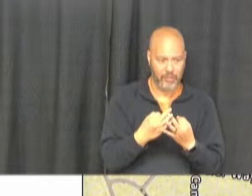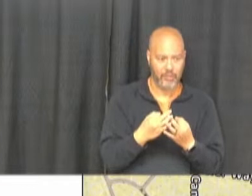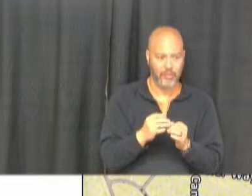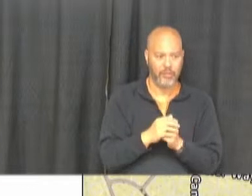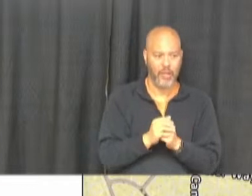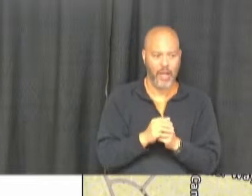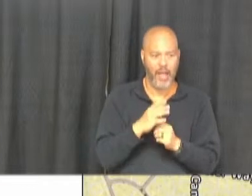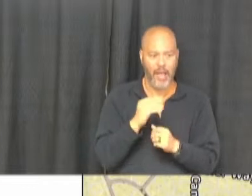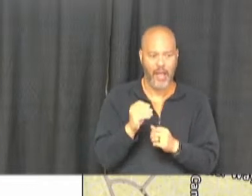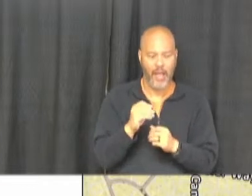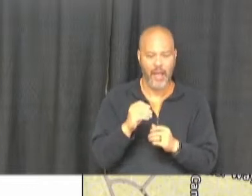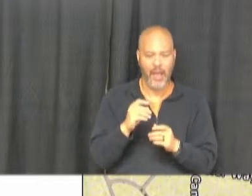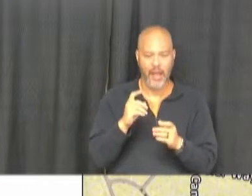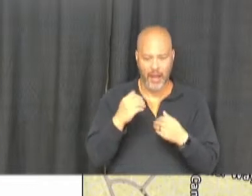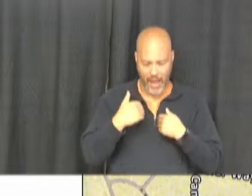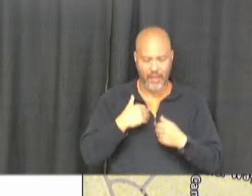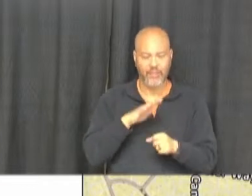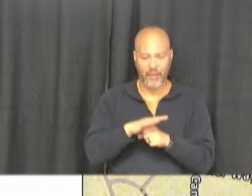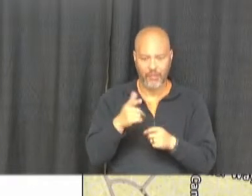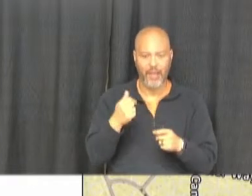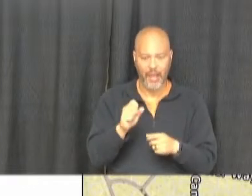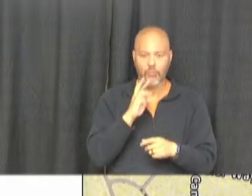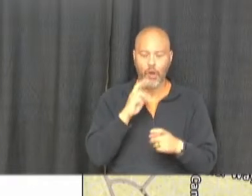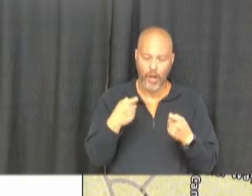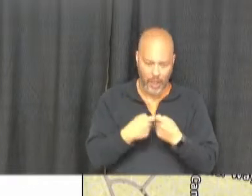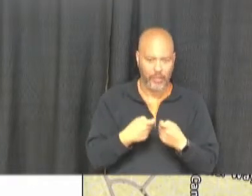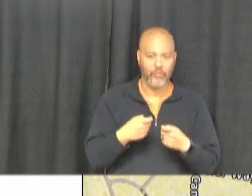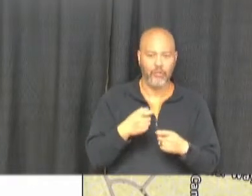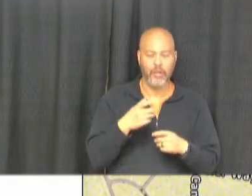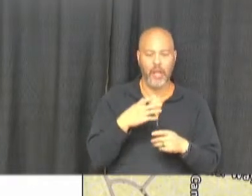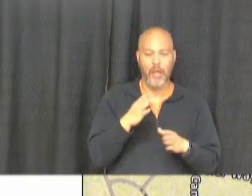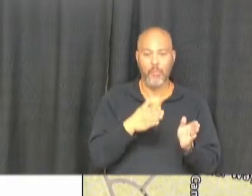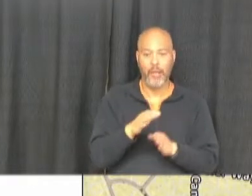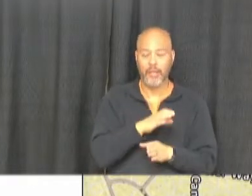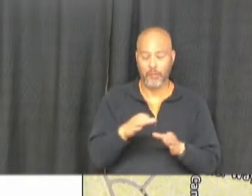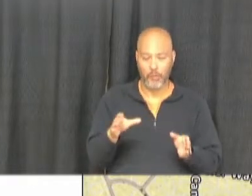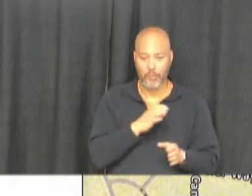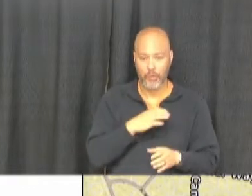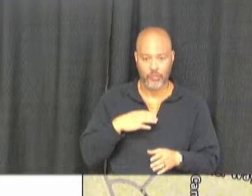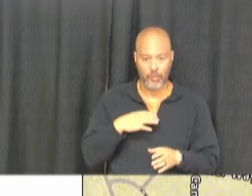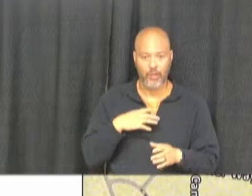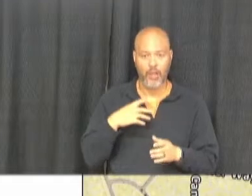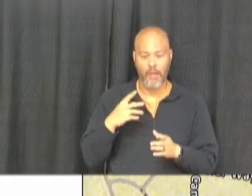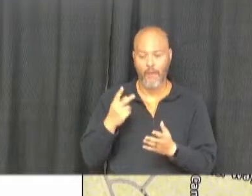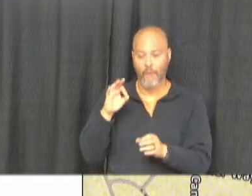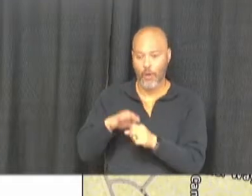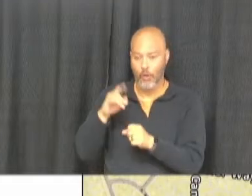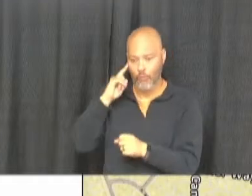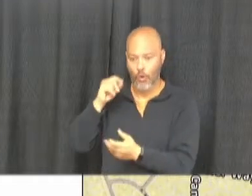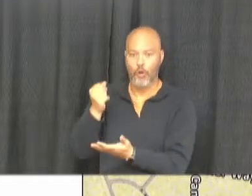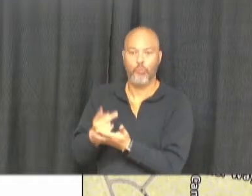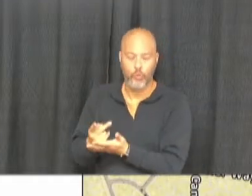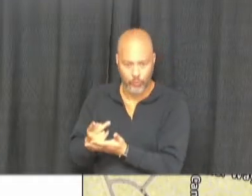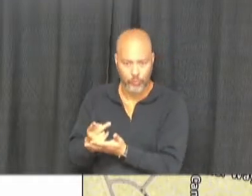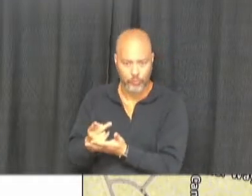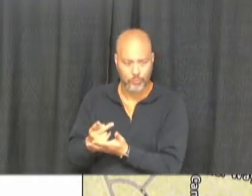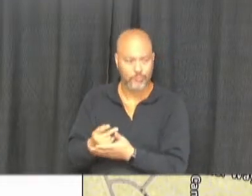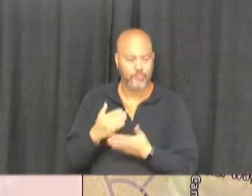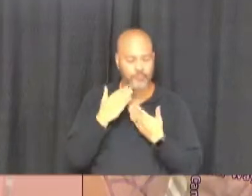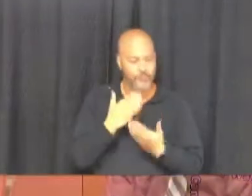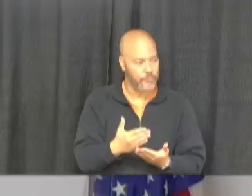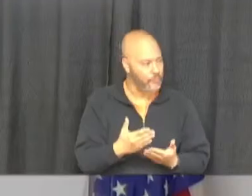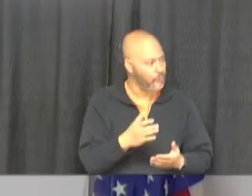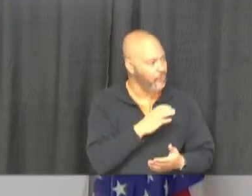classification, and adequate infrastructure does serve the site. Planning Commission did vote for approval. Thank you, Mr.